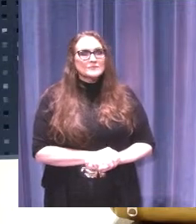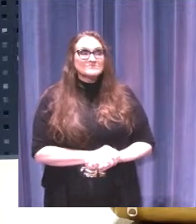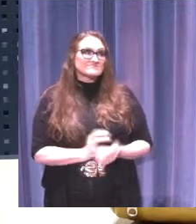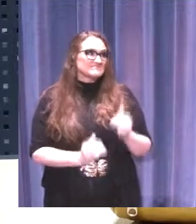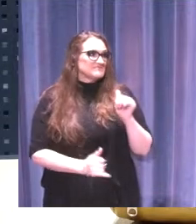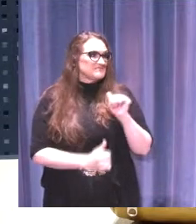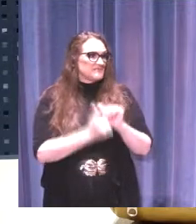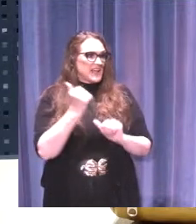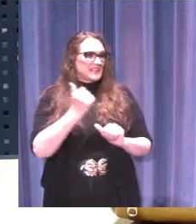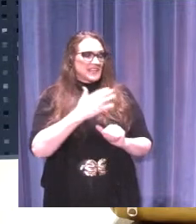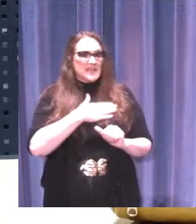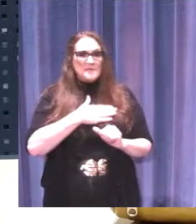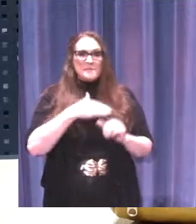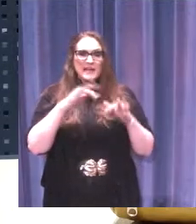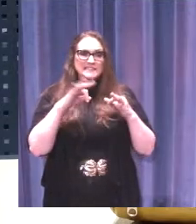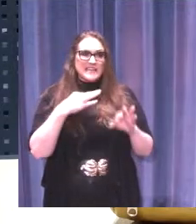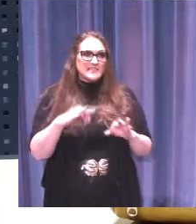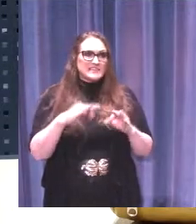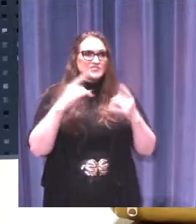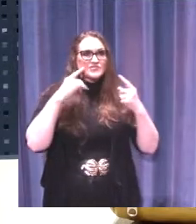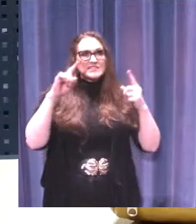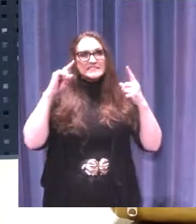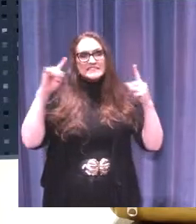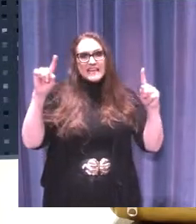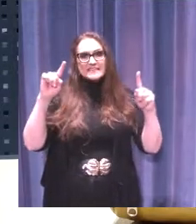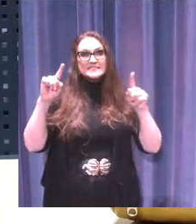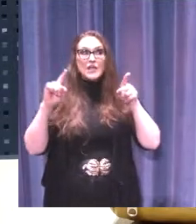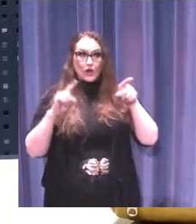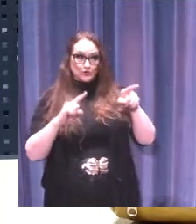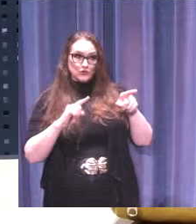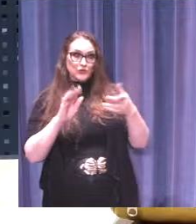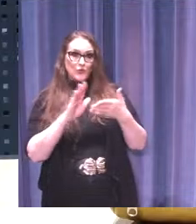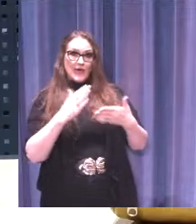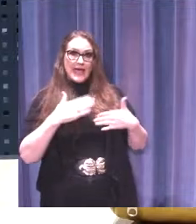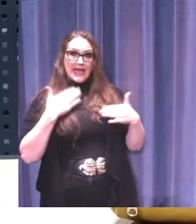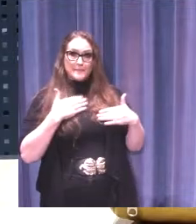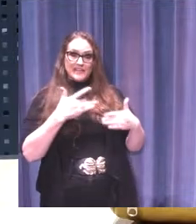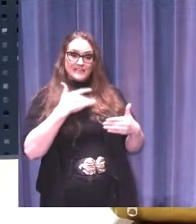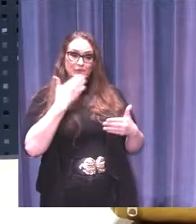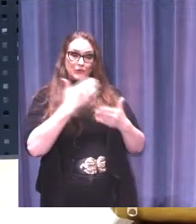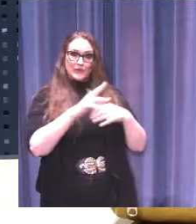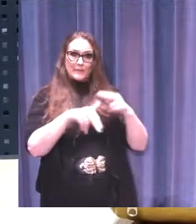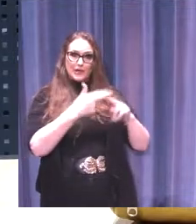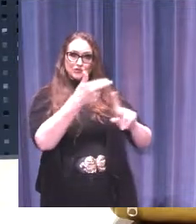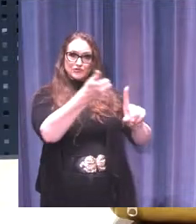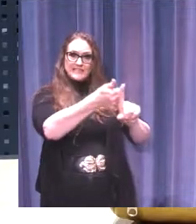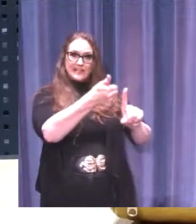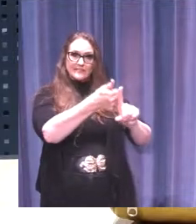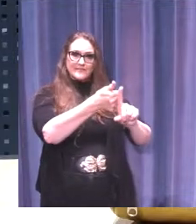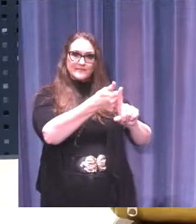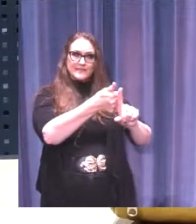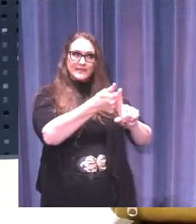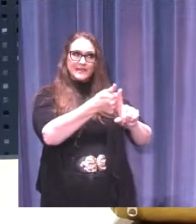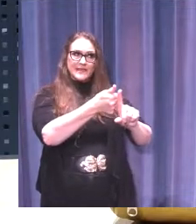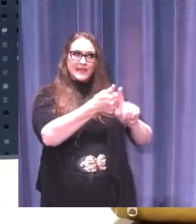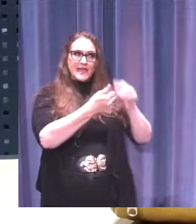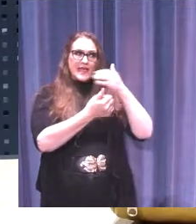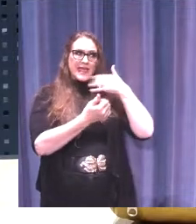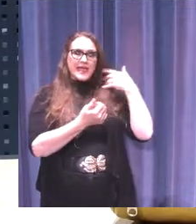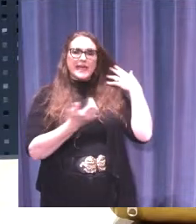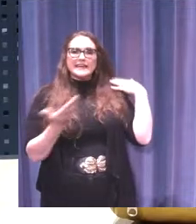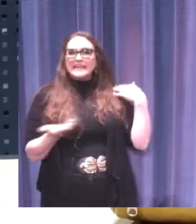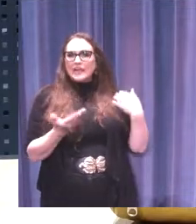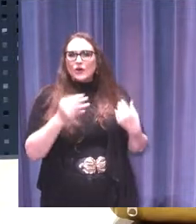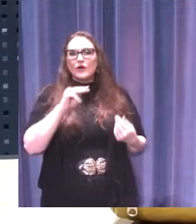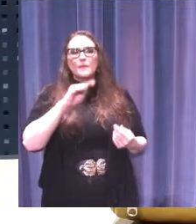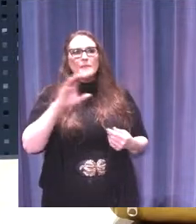Mainly, my definition of success is, are you happy and feel good about yourself? And here at Mott or